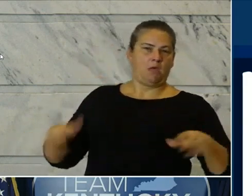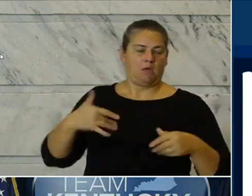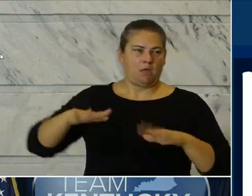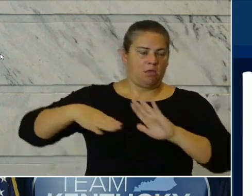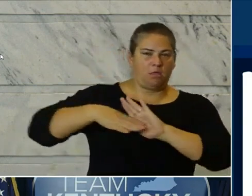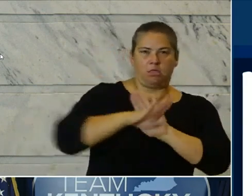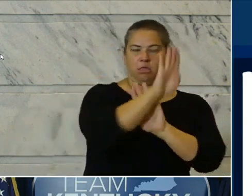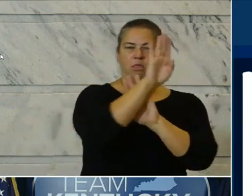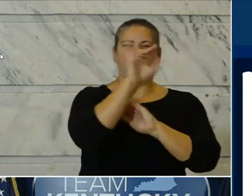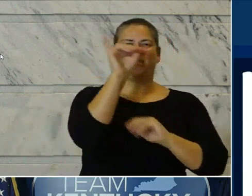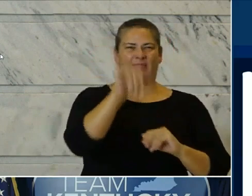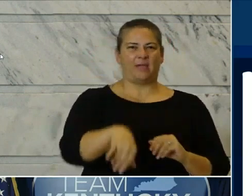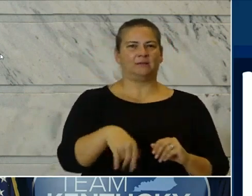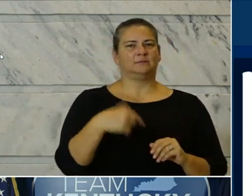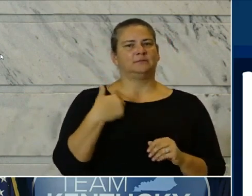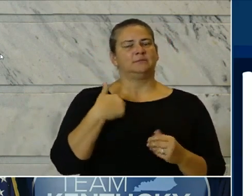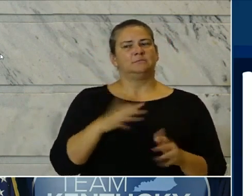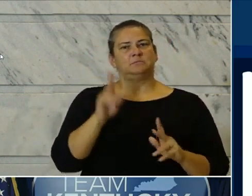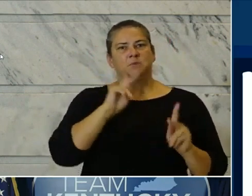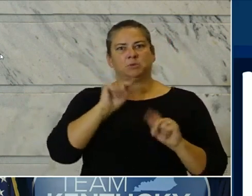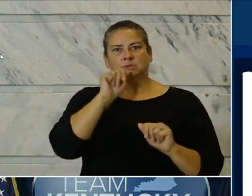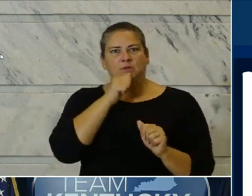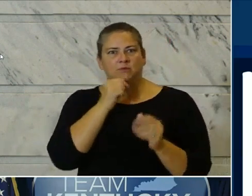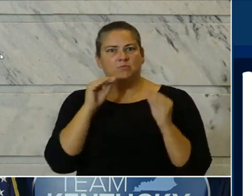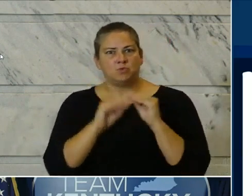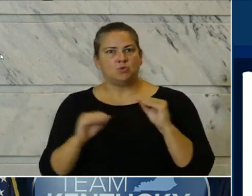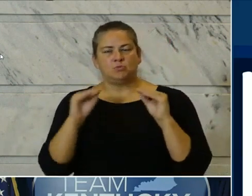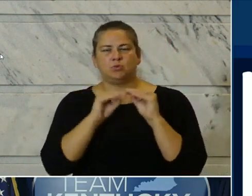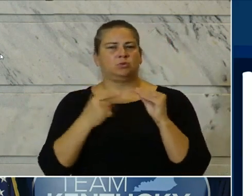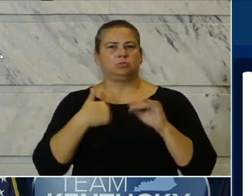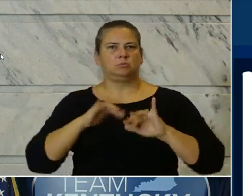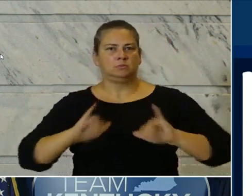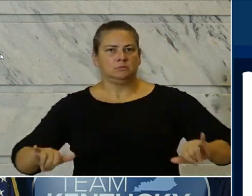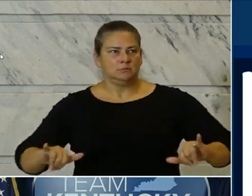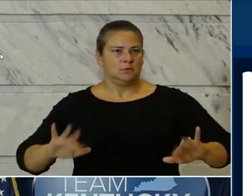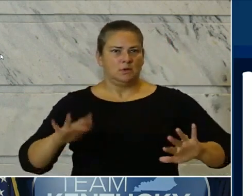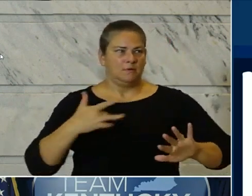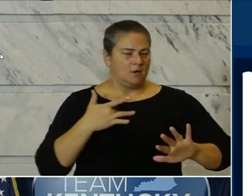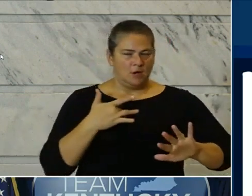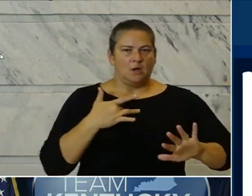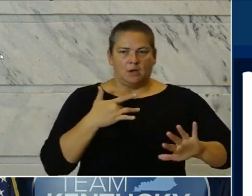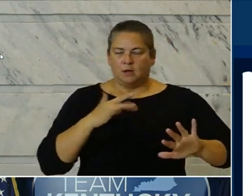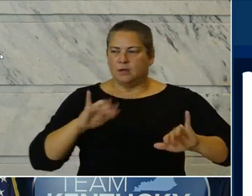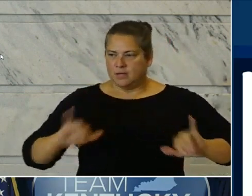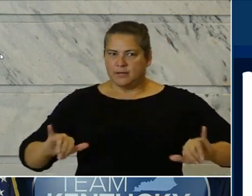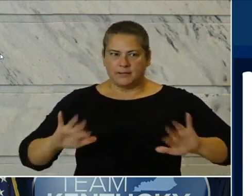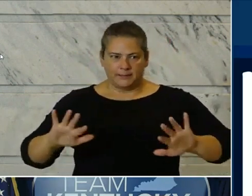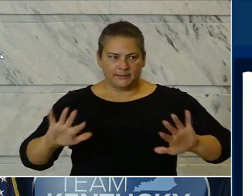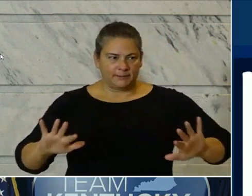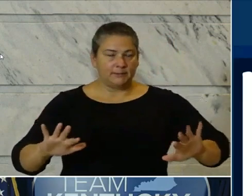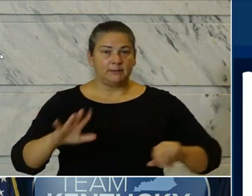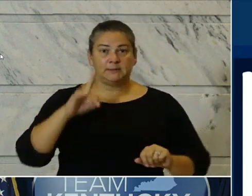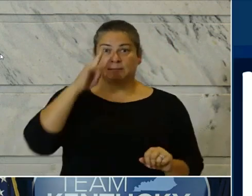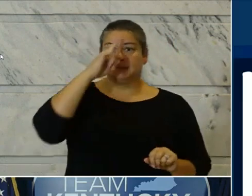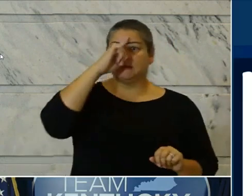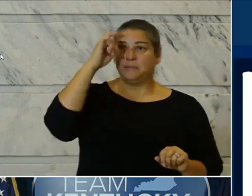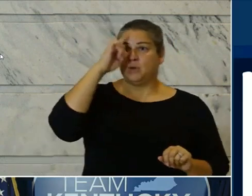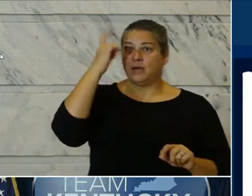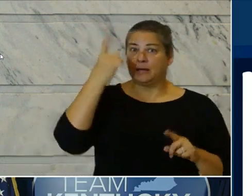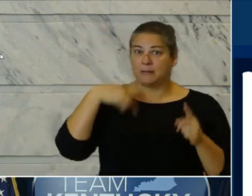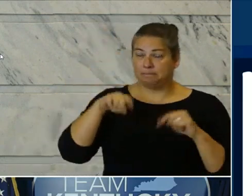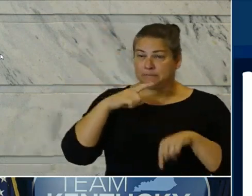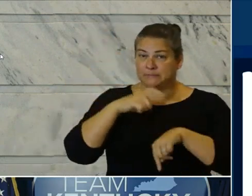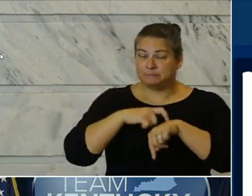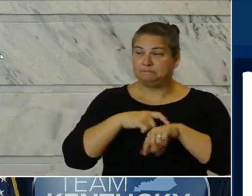as a nation, though some suffered more. But then we saw what happened when we got into the summer. Again, I